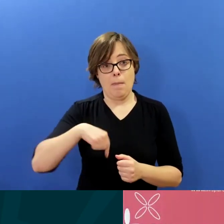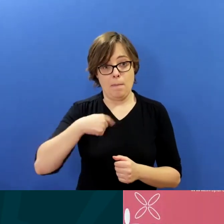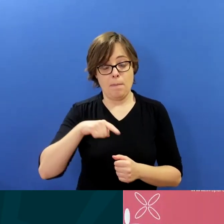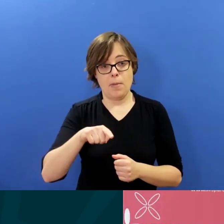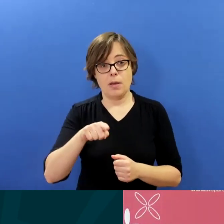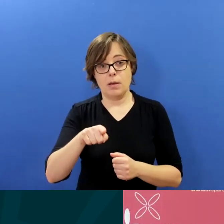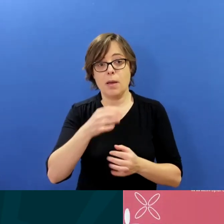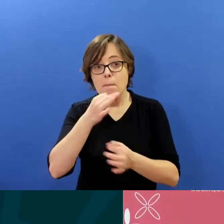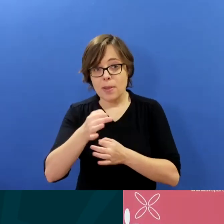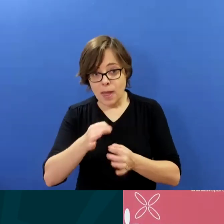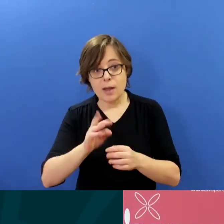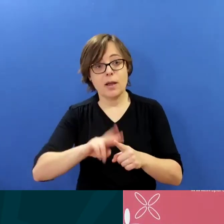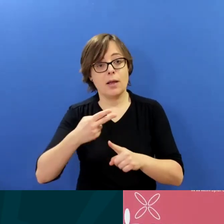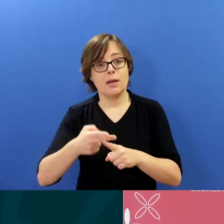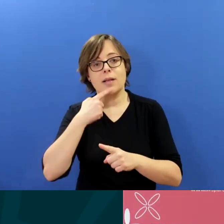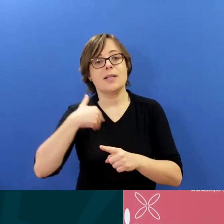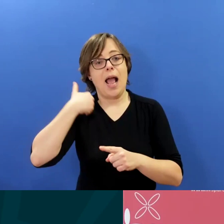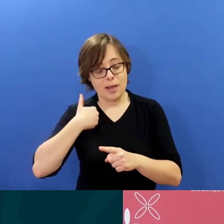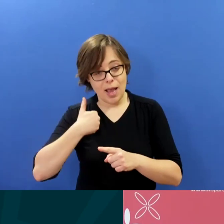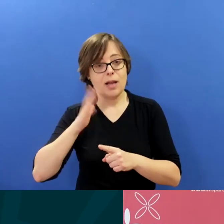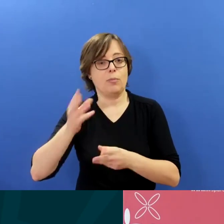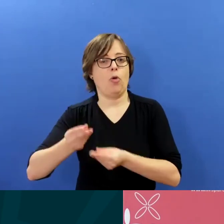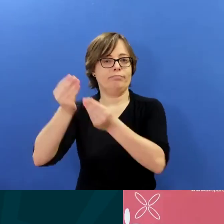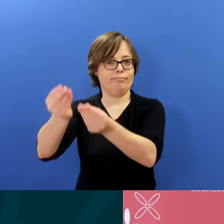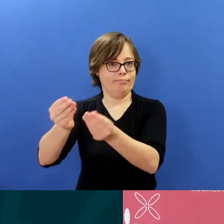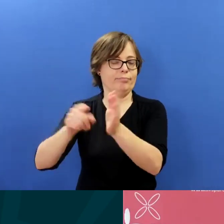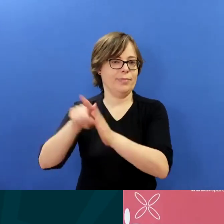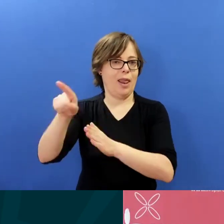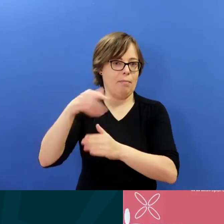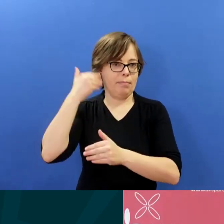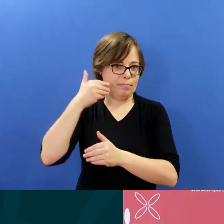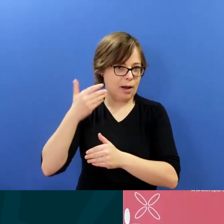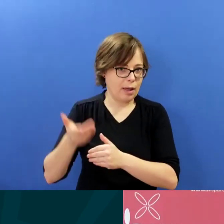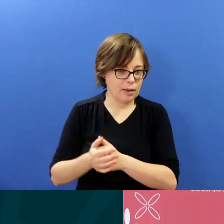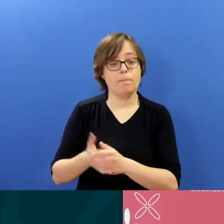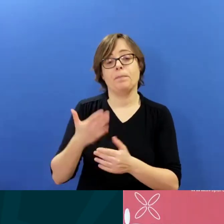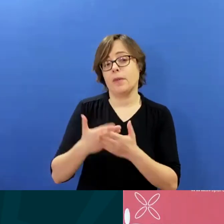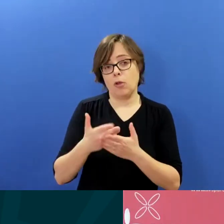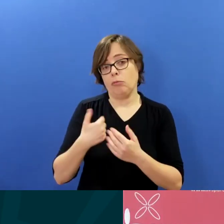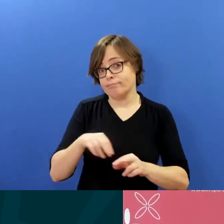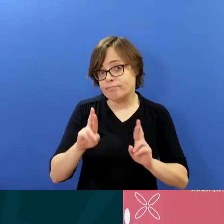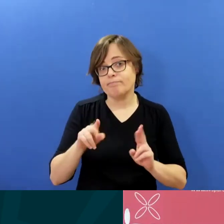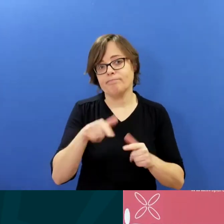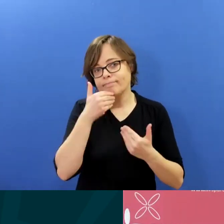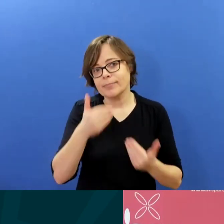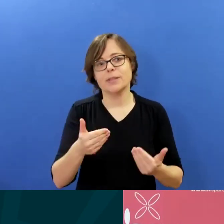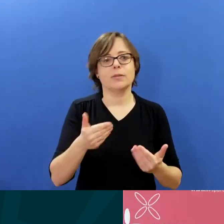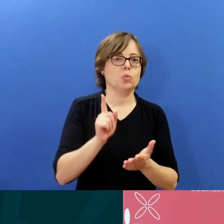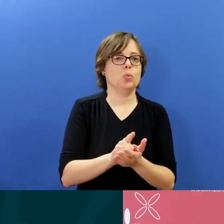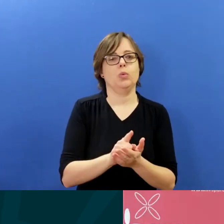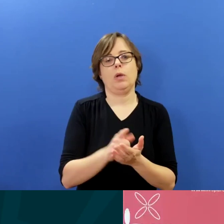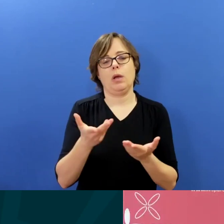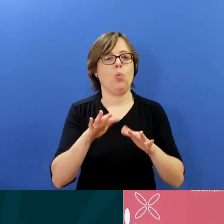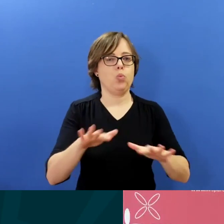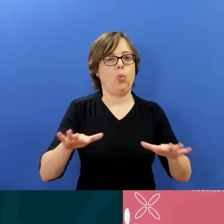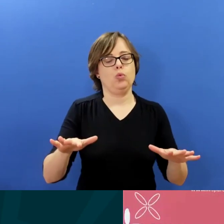questions via the chat, and these questions will soon be translated for our speakers to be answered. So we hope that